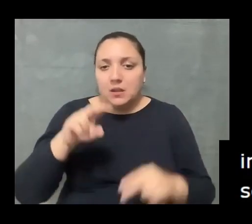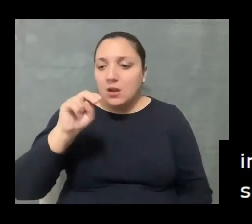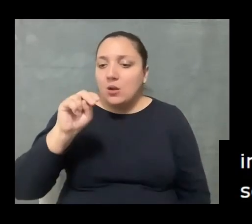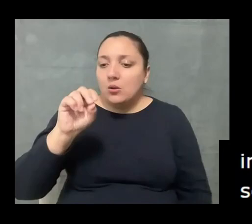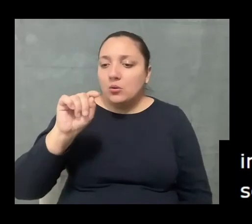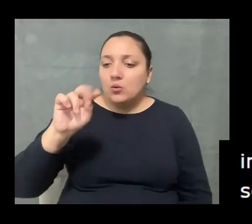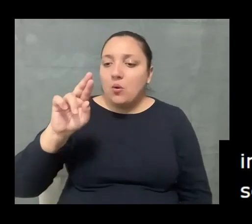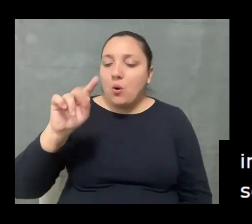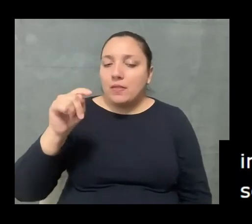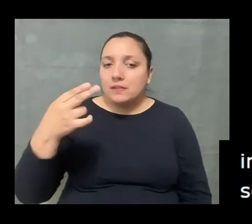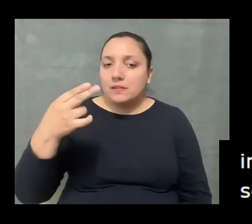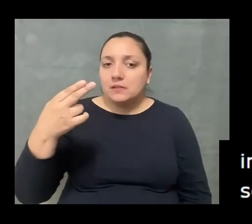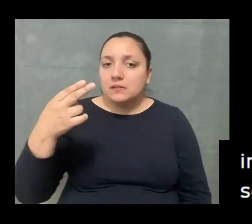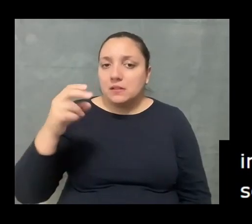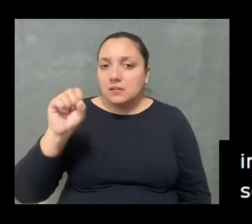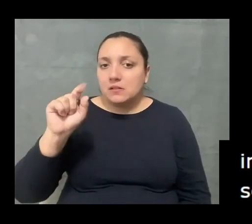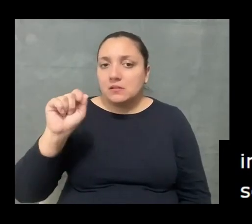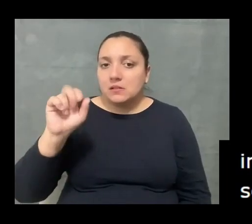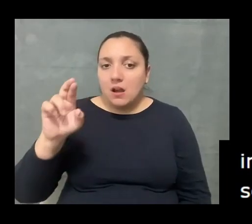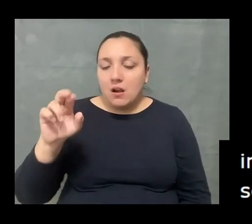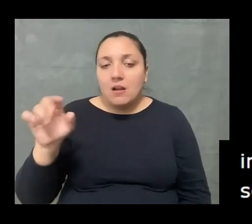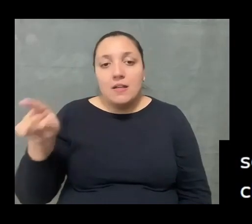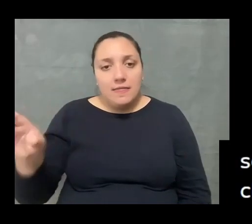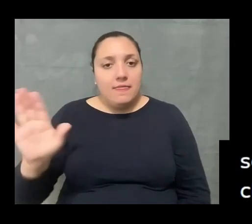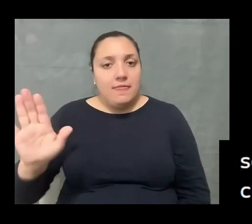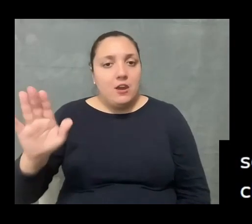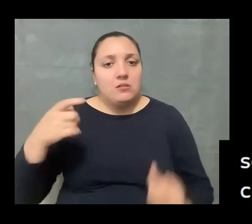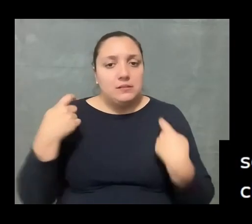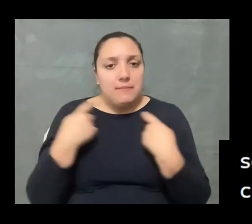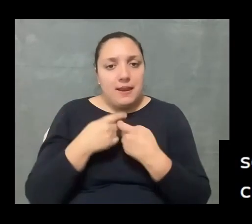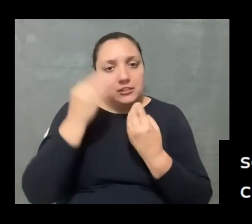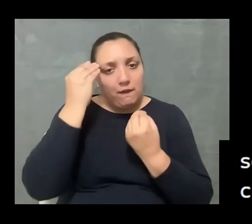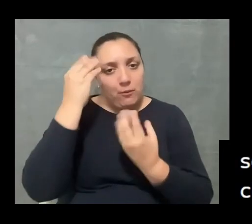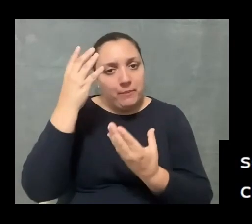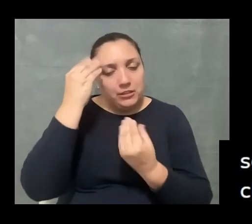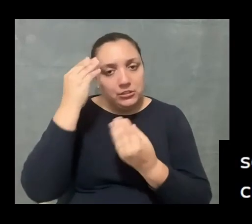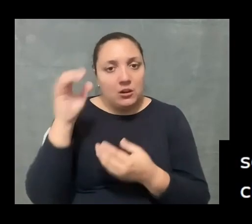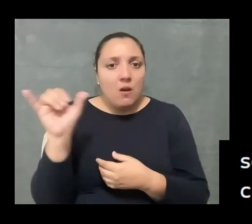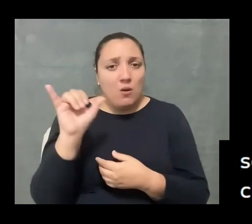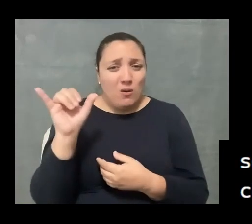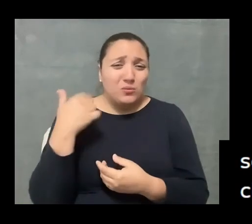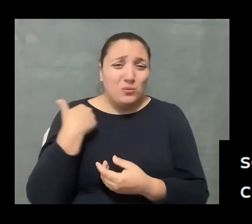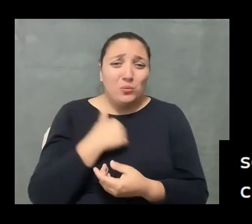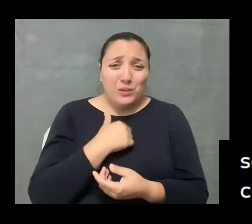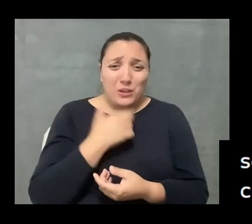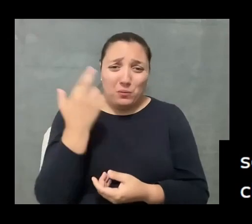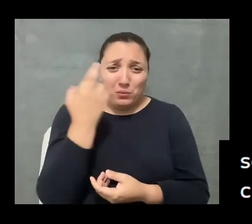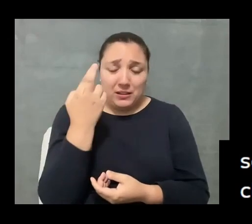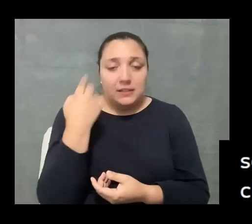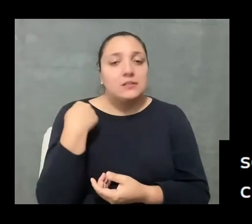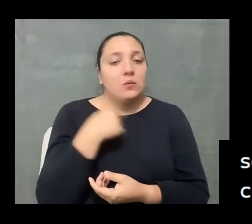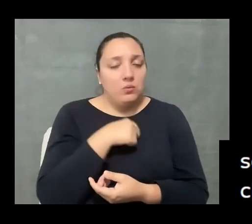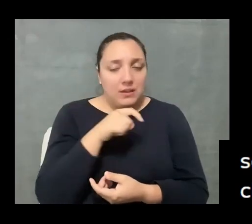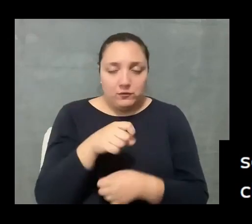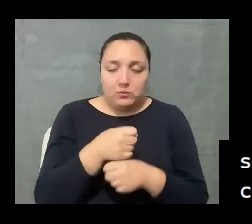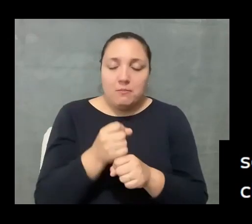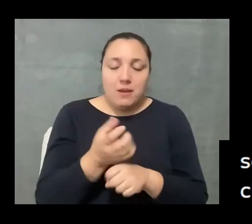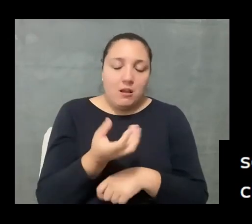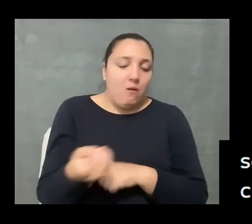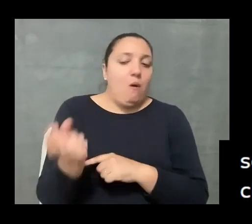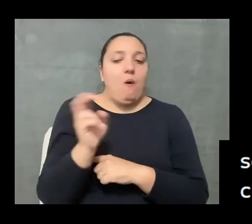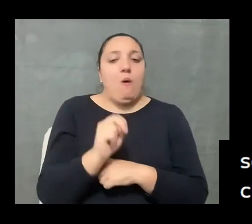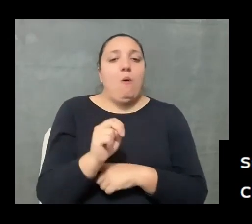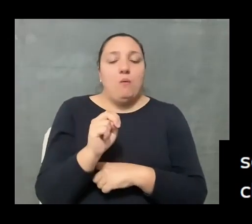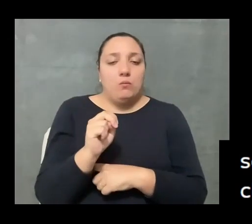assessment, their Spanish materials. And ultimately, we realized that we need to create our own tools to serve the